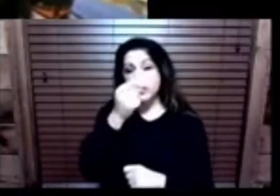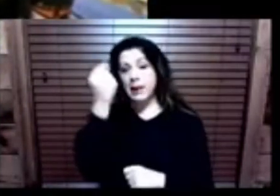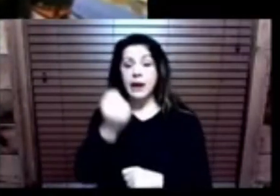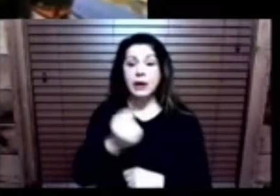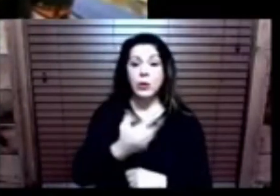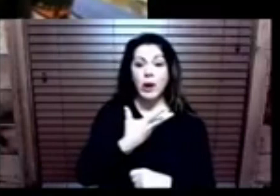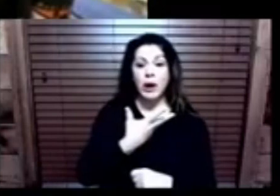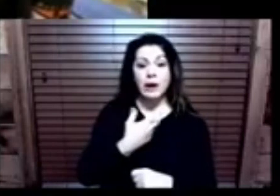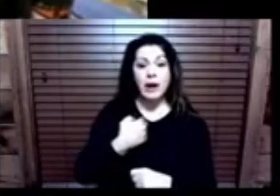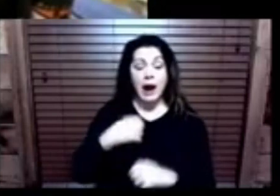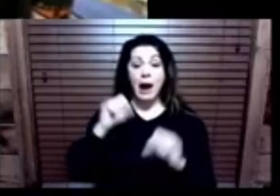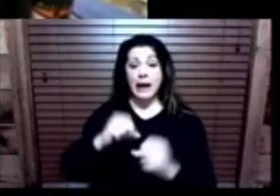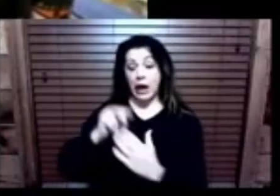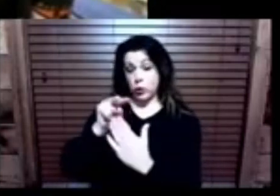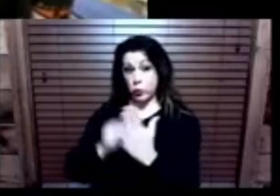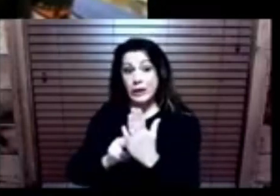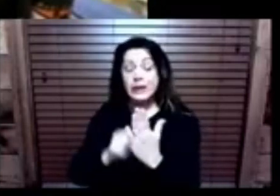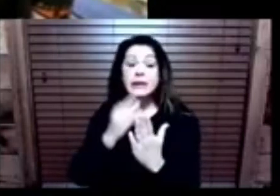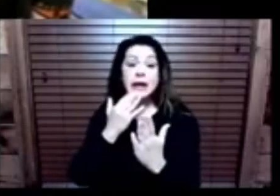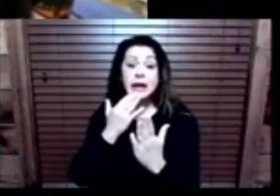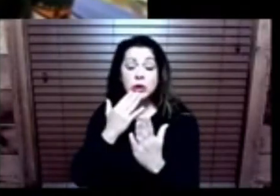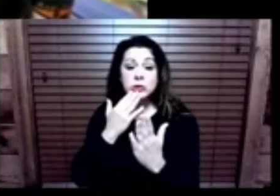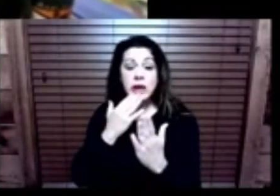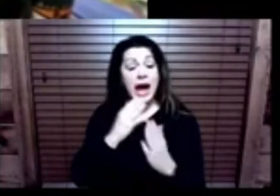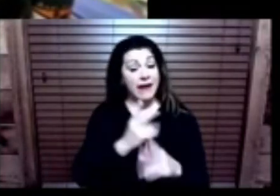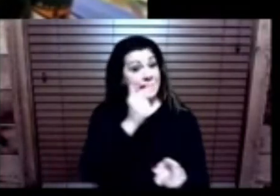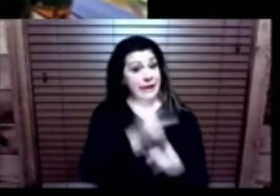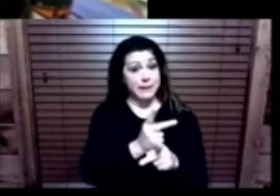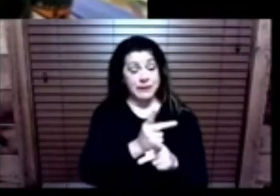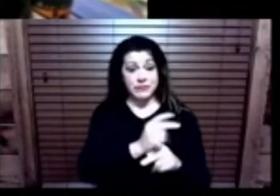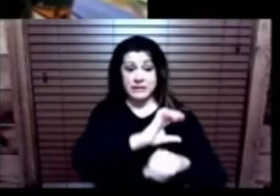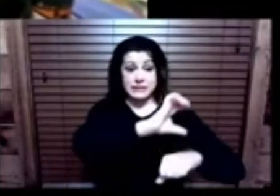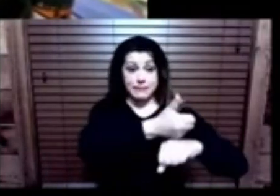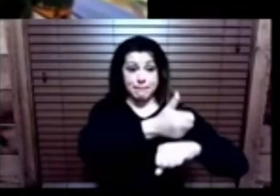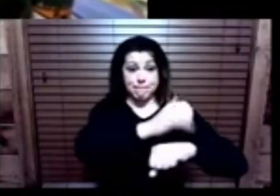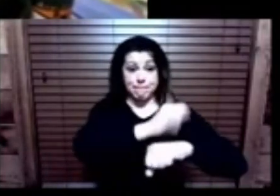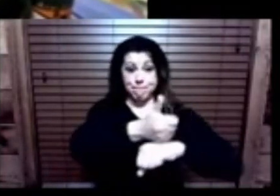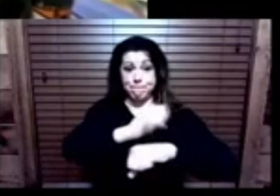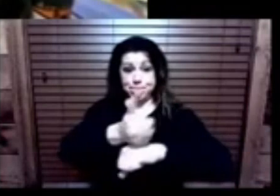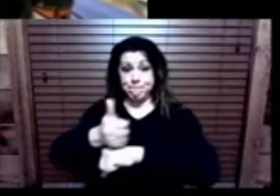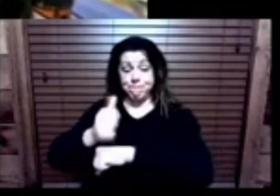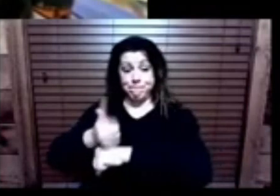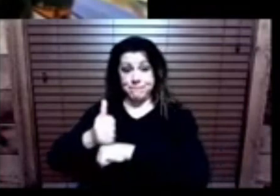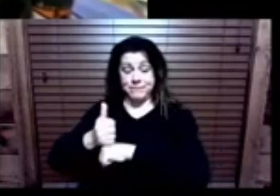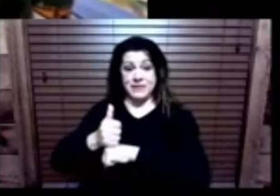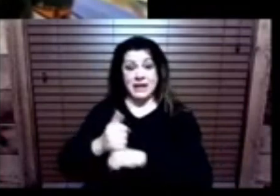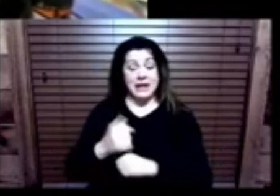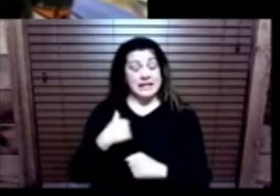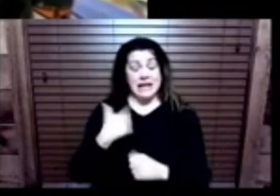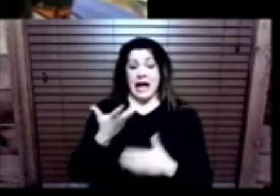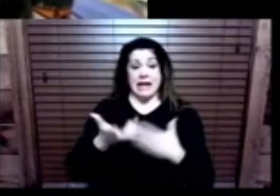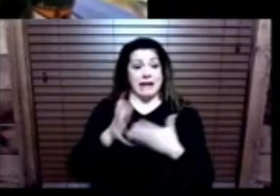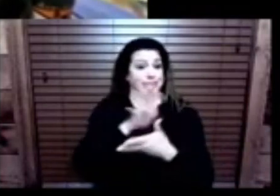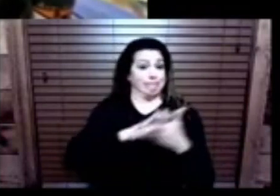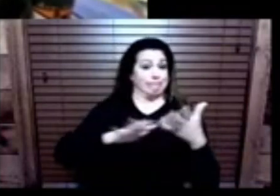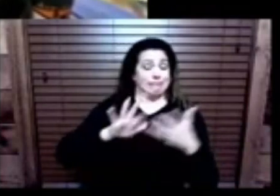the colors on there, and I have to keep it like that. Otherwise, I get muddy and have to get myself out of a jam. Okay,